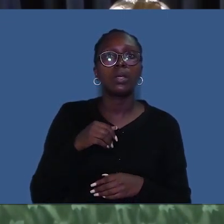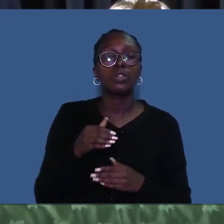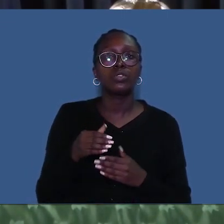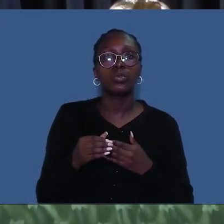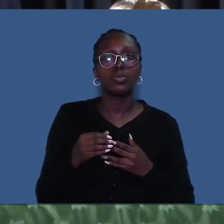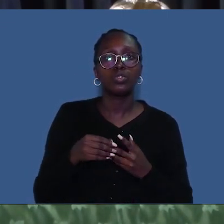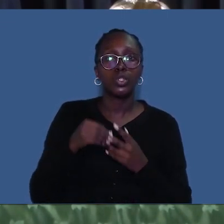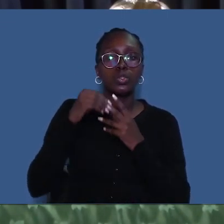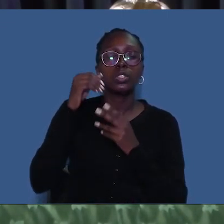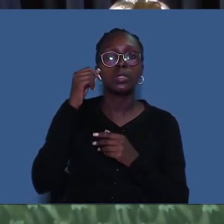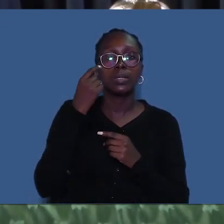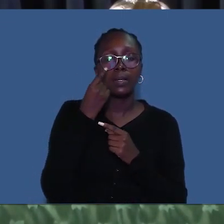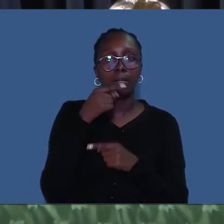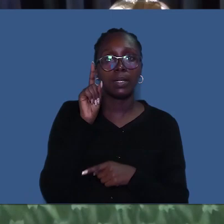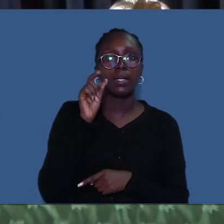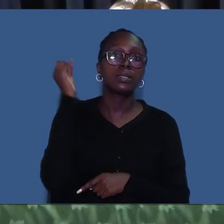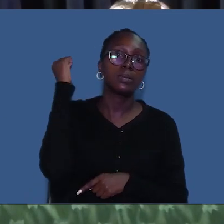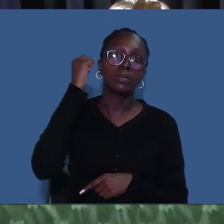this passage says that rulers,